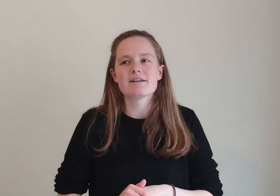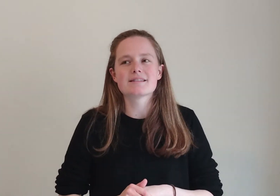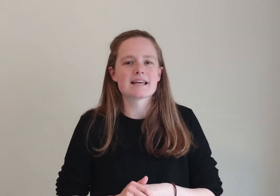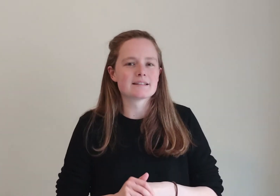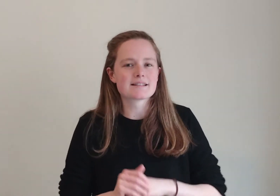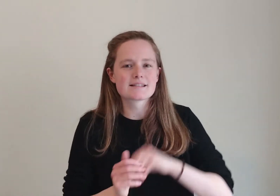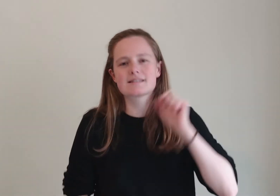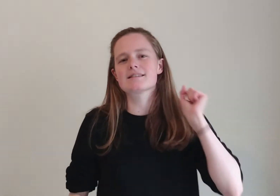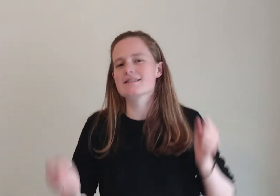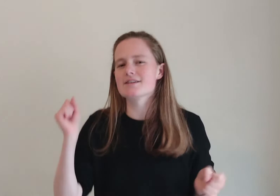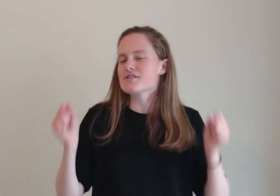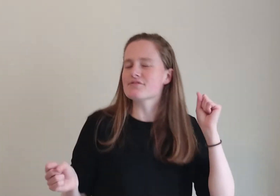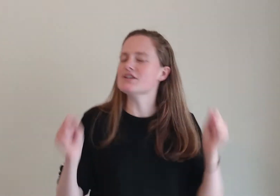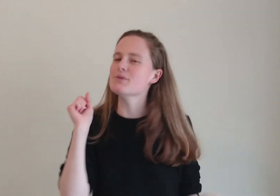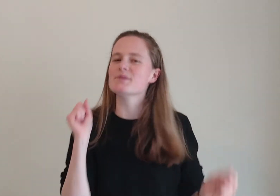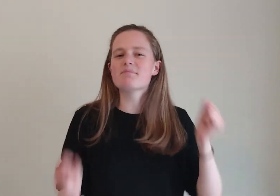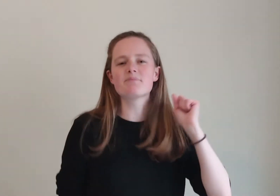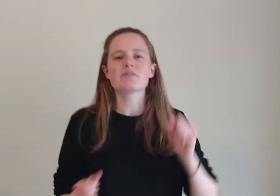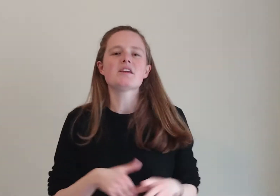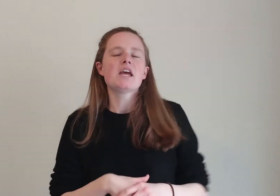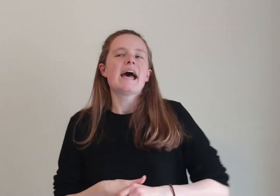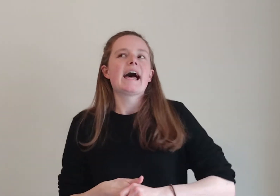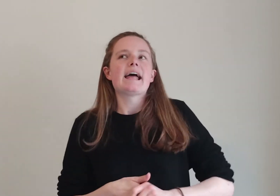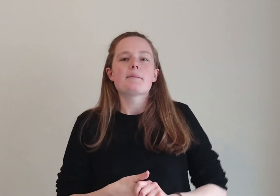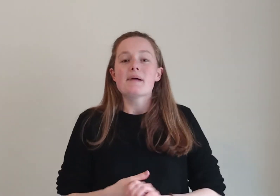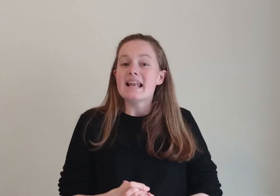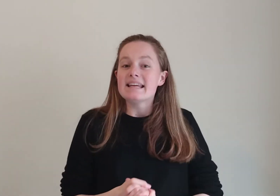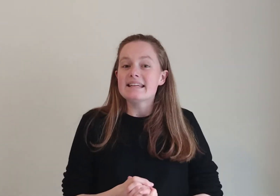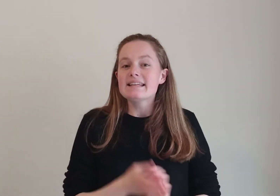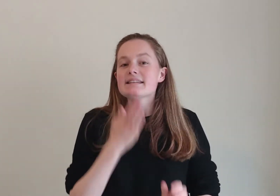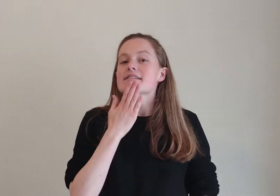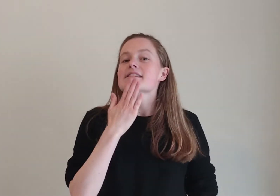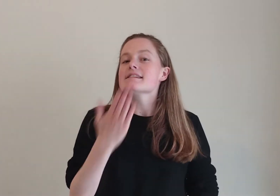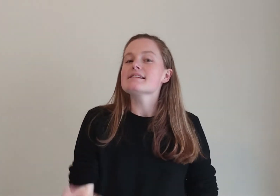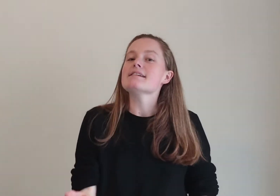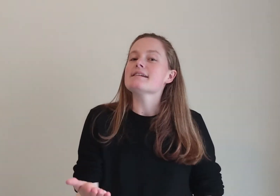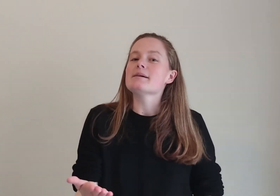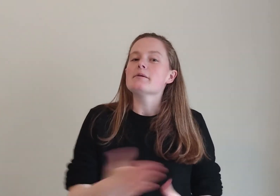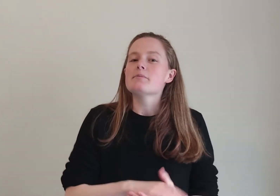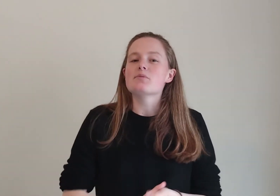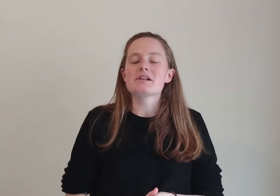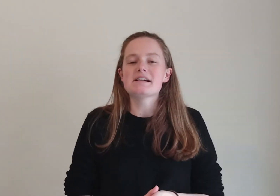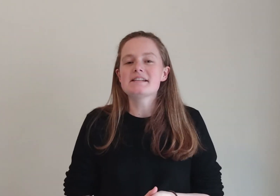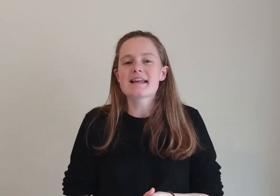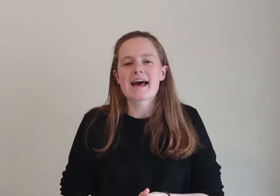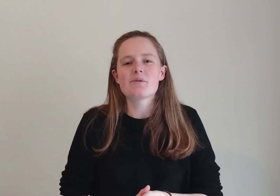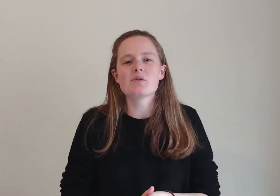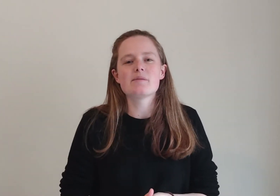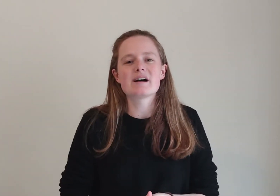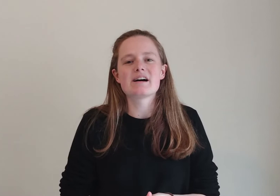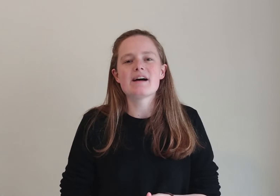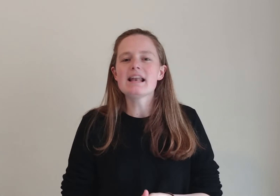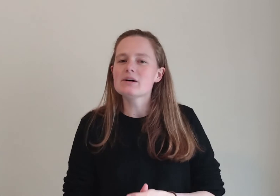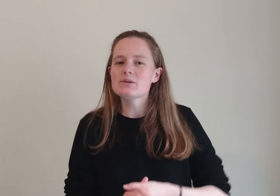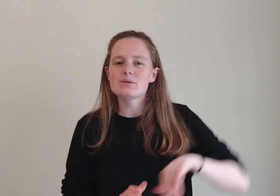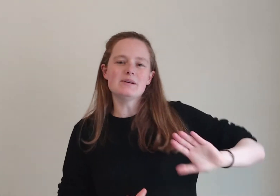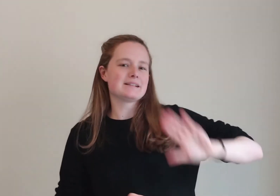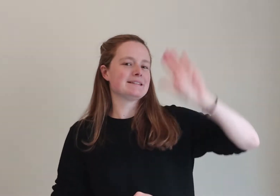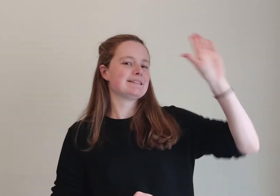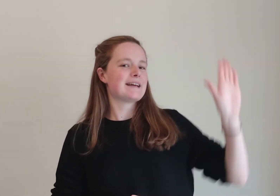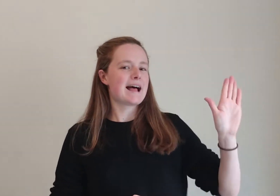What about dance? That's a funny one. And please, brilliant. And what about